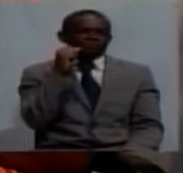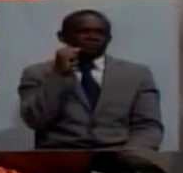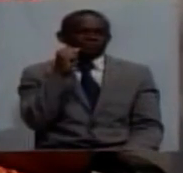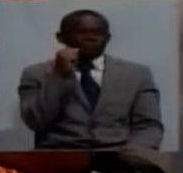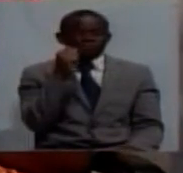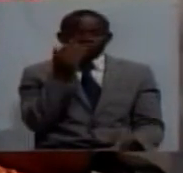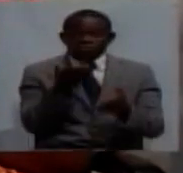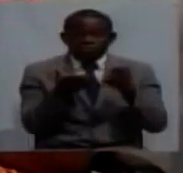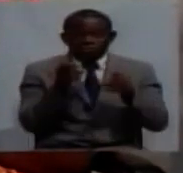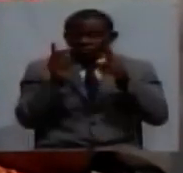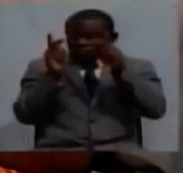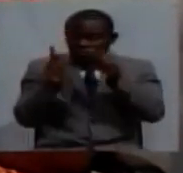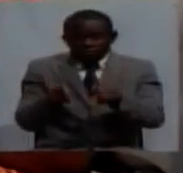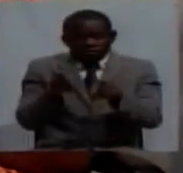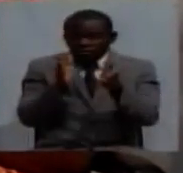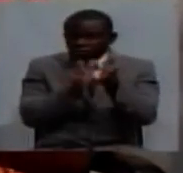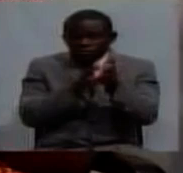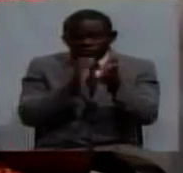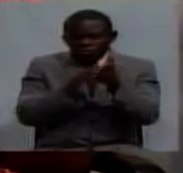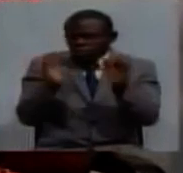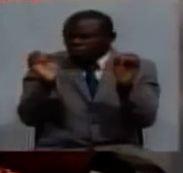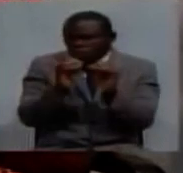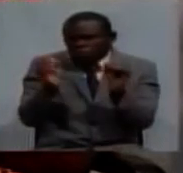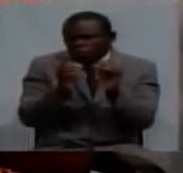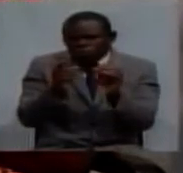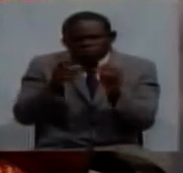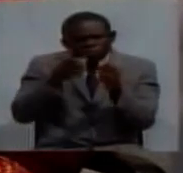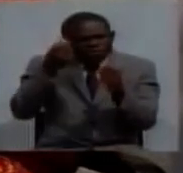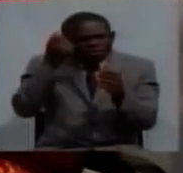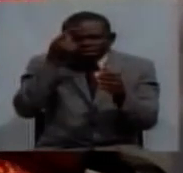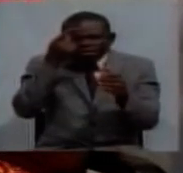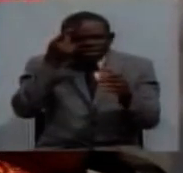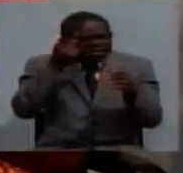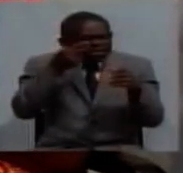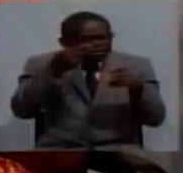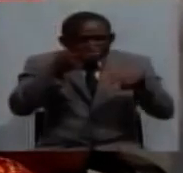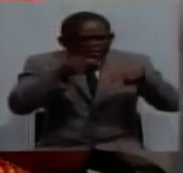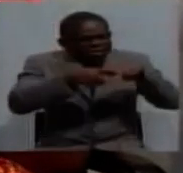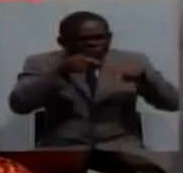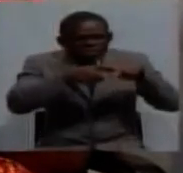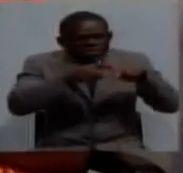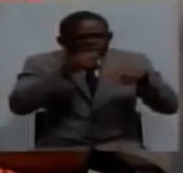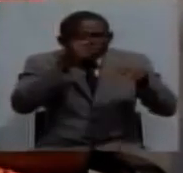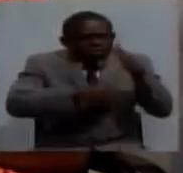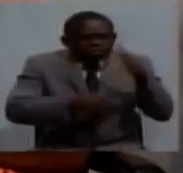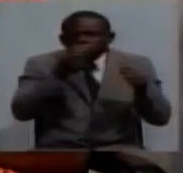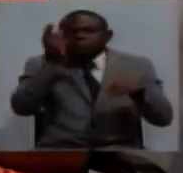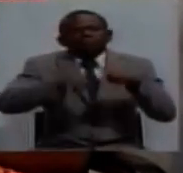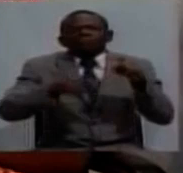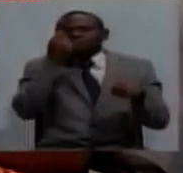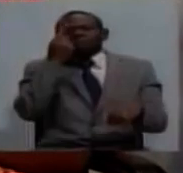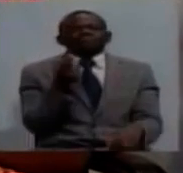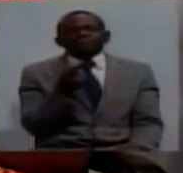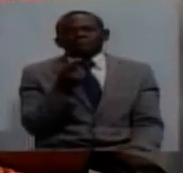know what would cause HIV and AIDS, because I've not learned that. Or it could be I'm at home